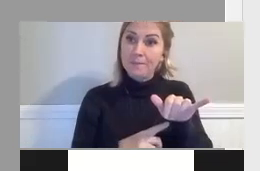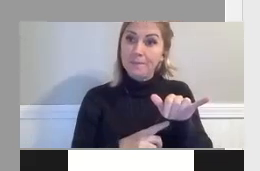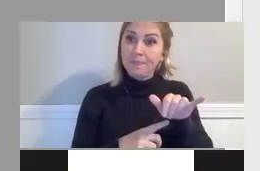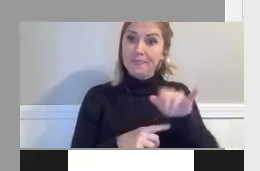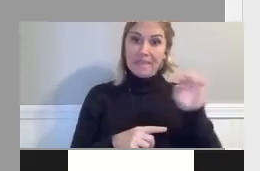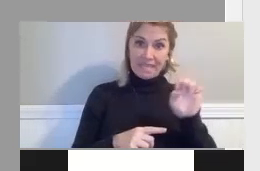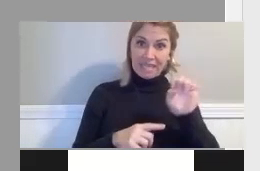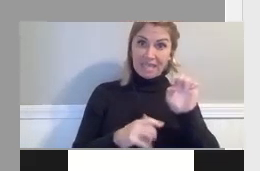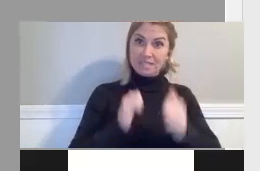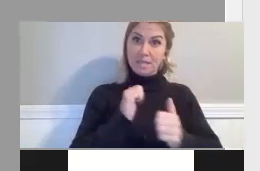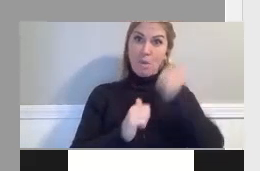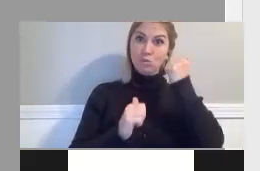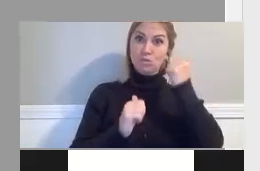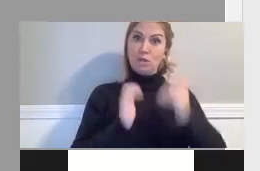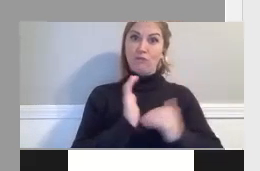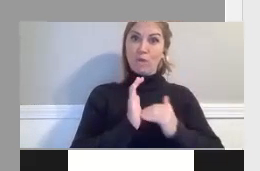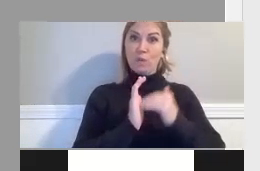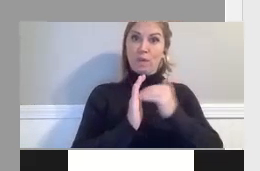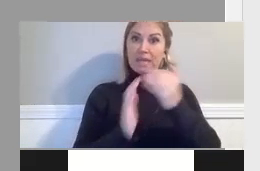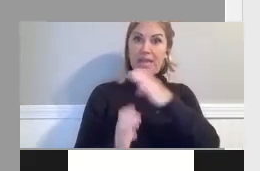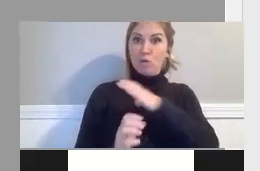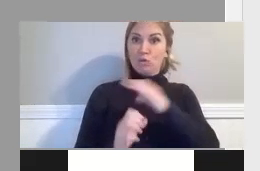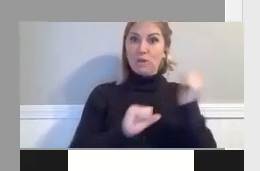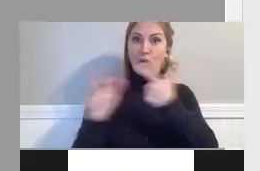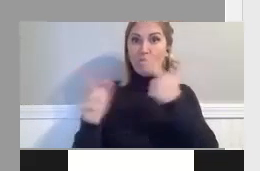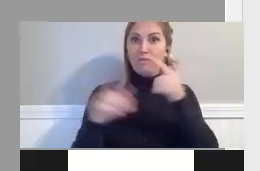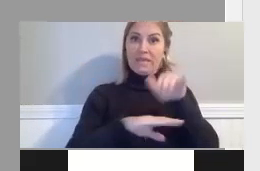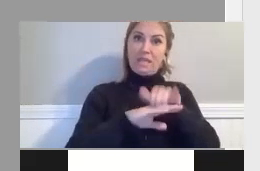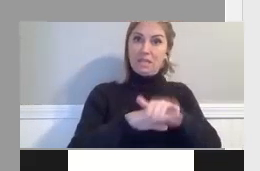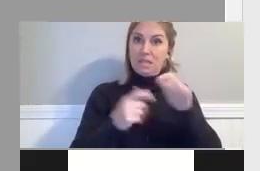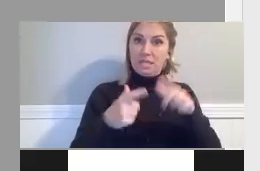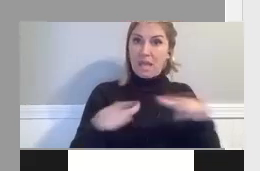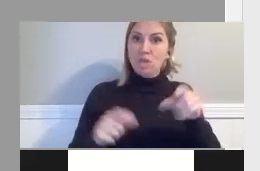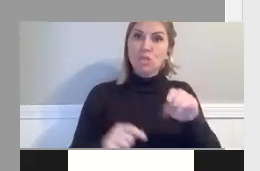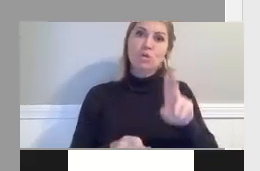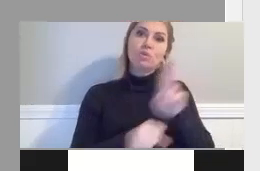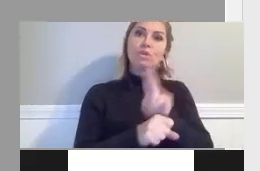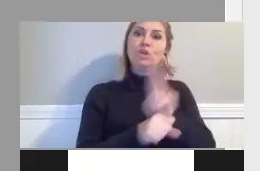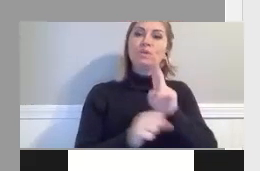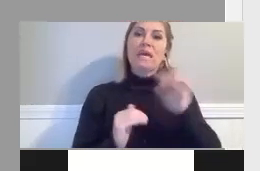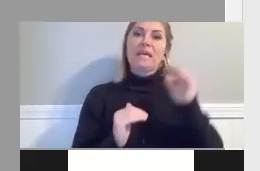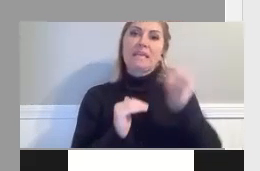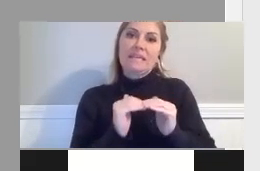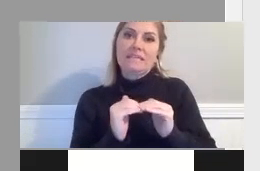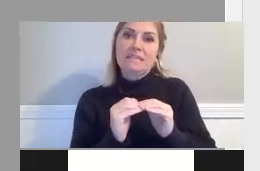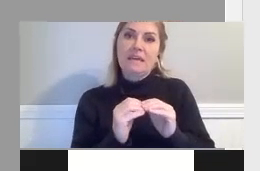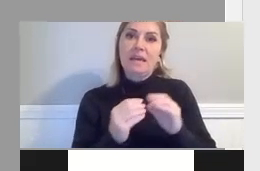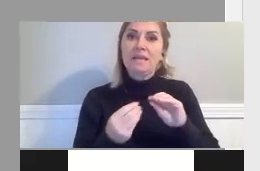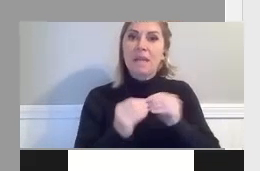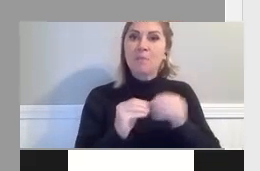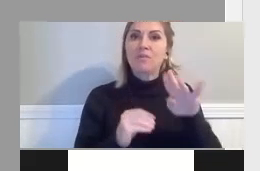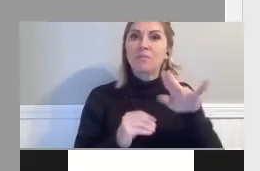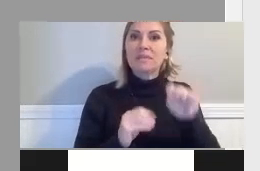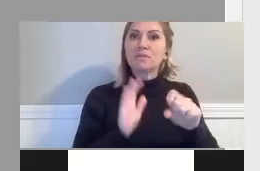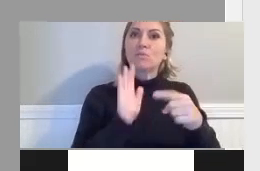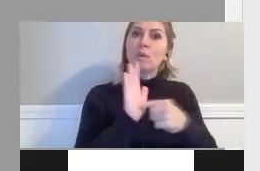E is the most frequent character in all of English language. So you would use the least amount of bits required to represent E,